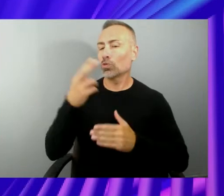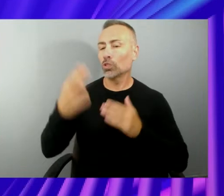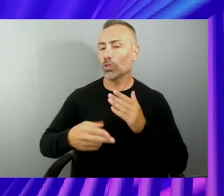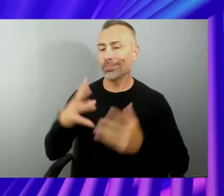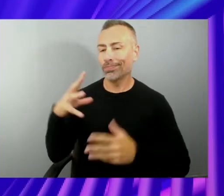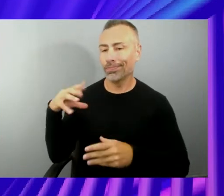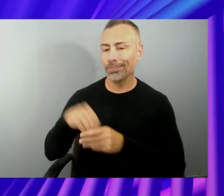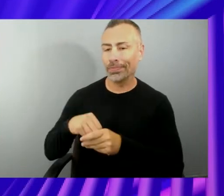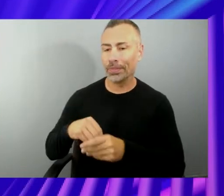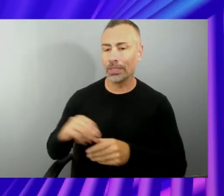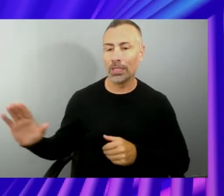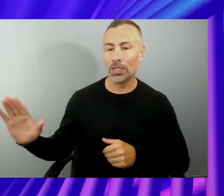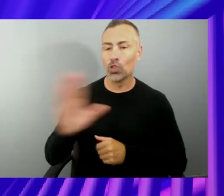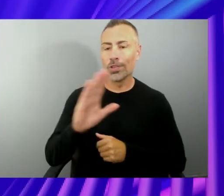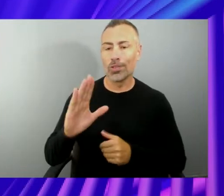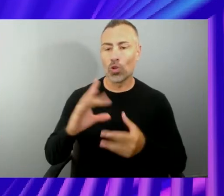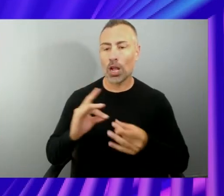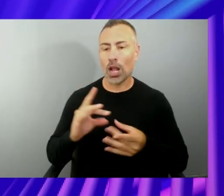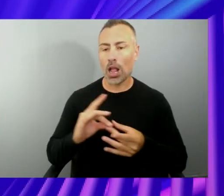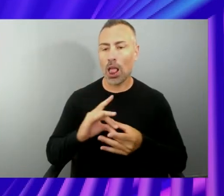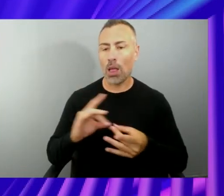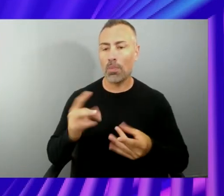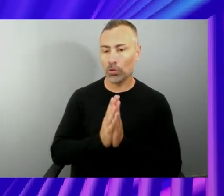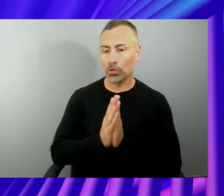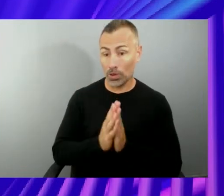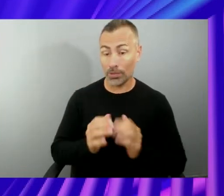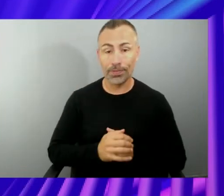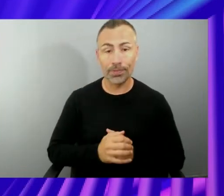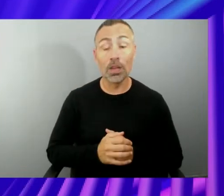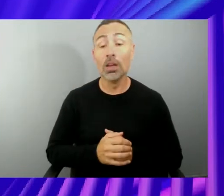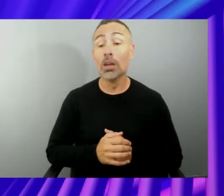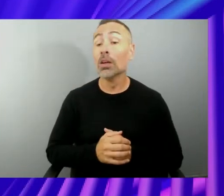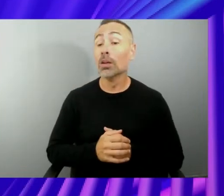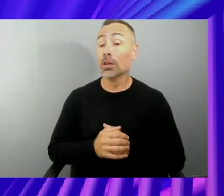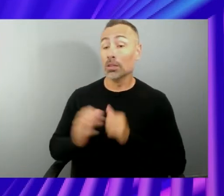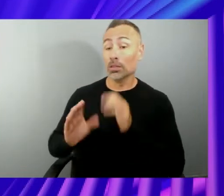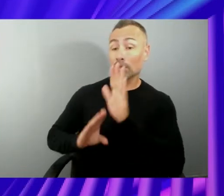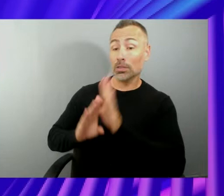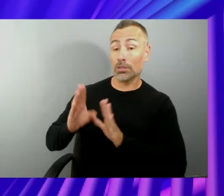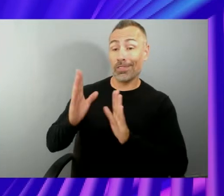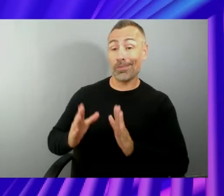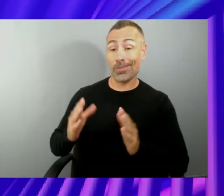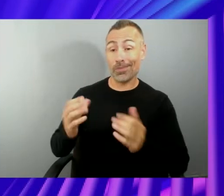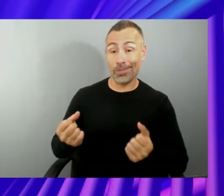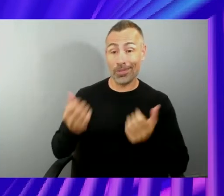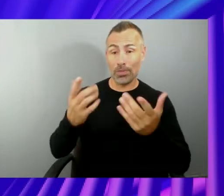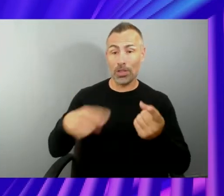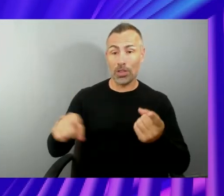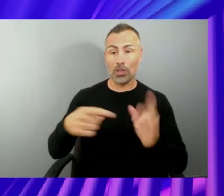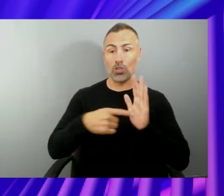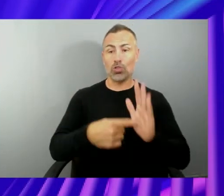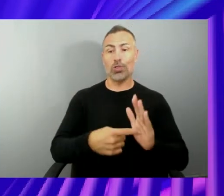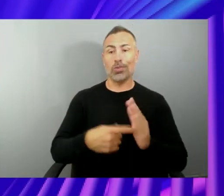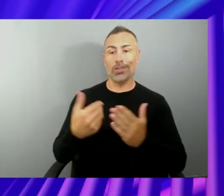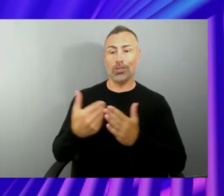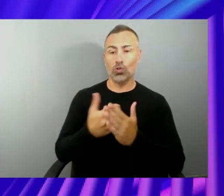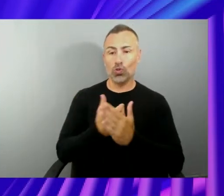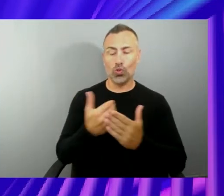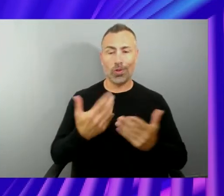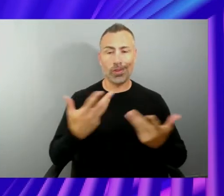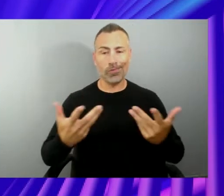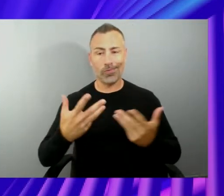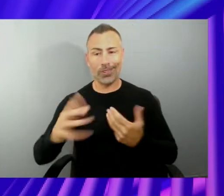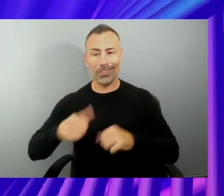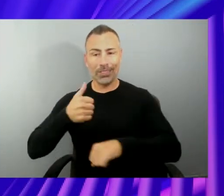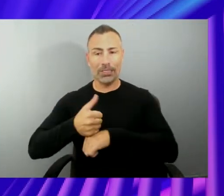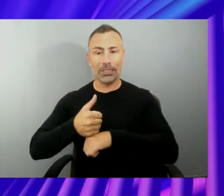pull request comment. Oh, nice. So developers don't, when you submit this, it'll show you what is new and what is fixed directly from that pull